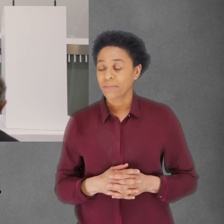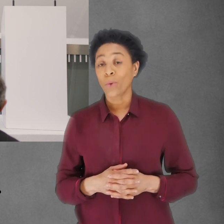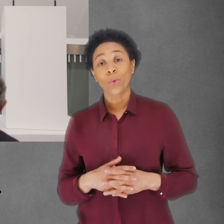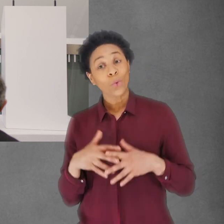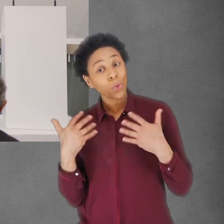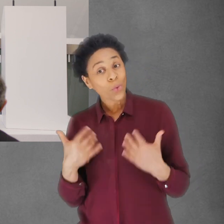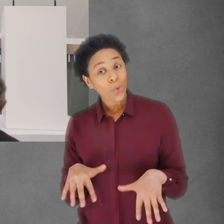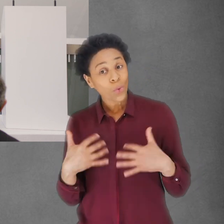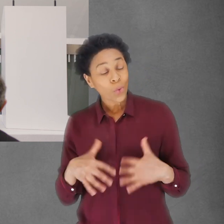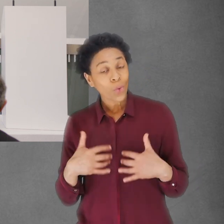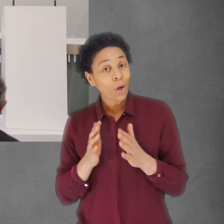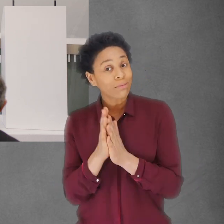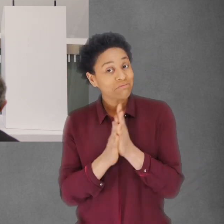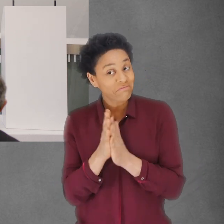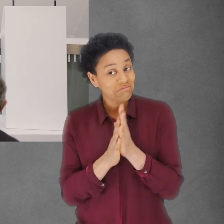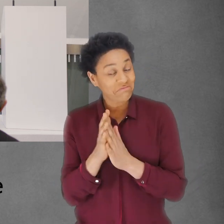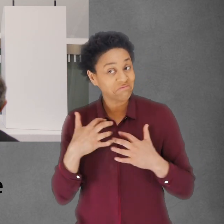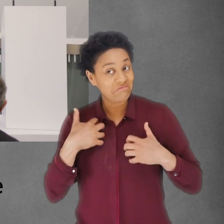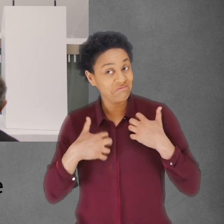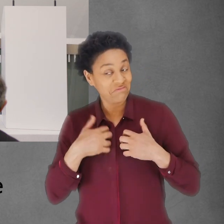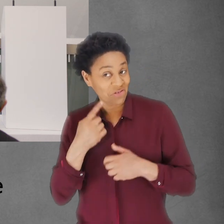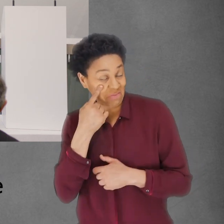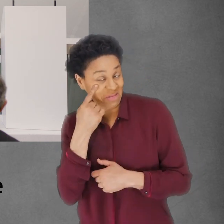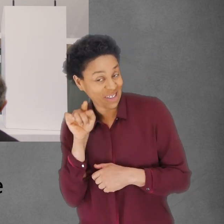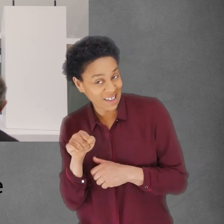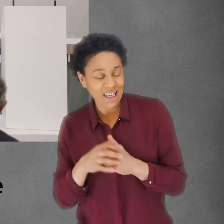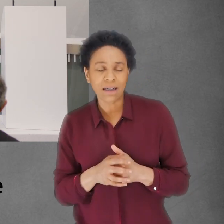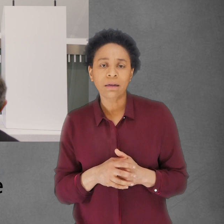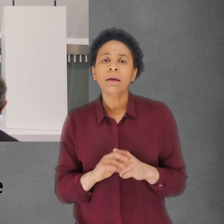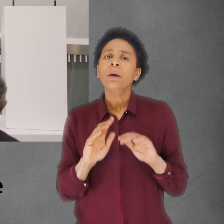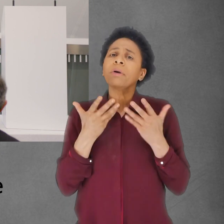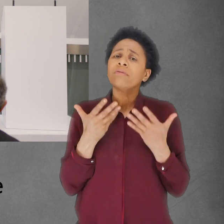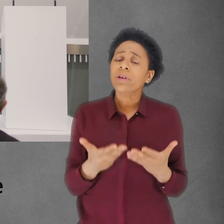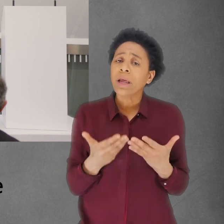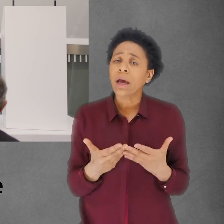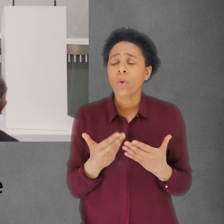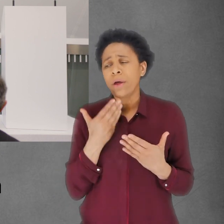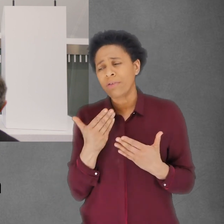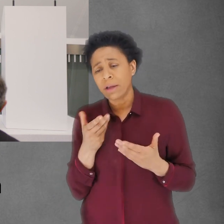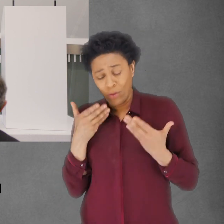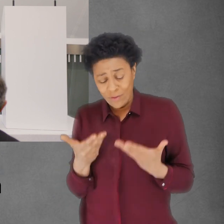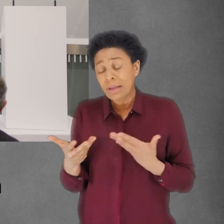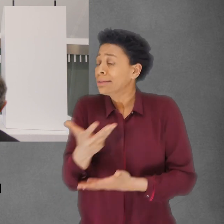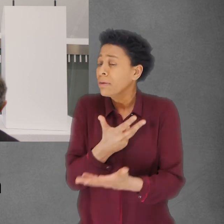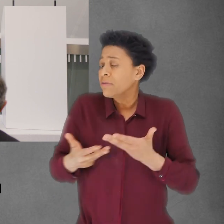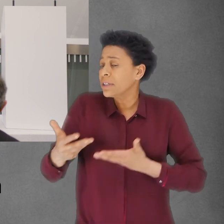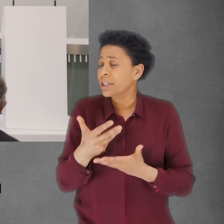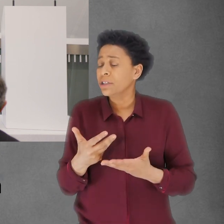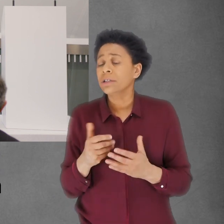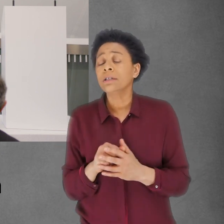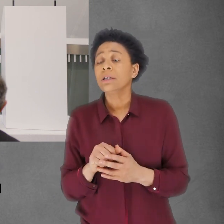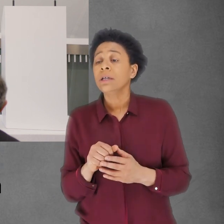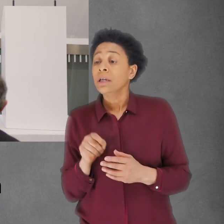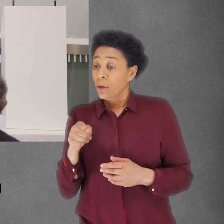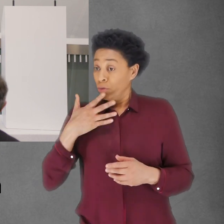to that. For now, thank you so much for this conversation, and all of you can see the realized